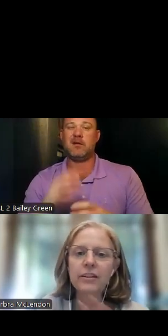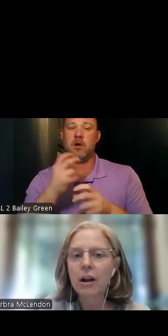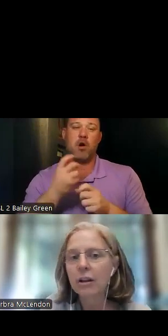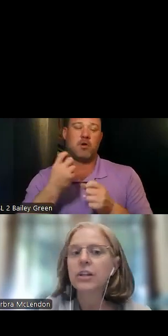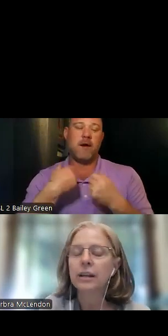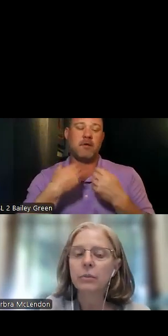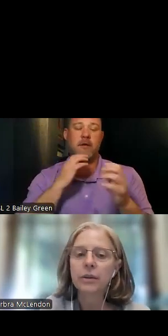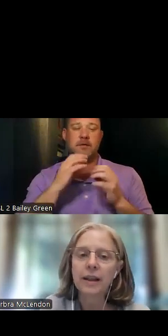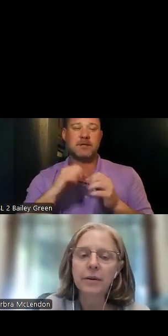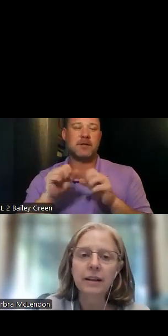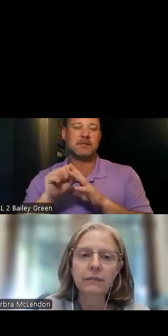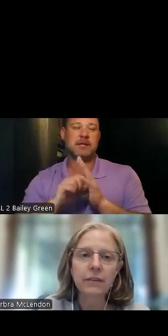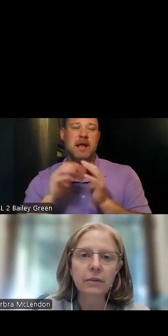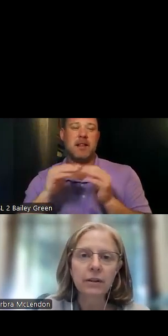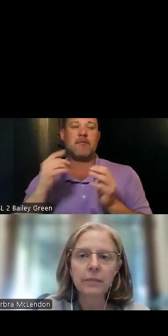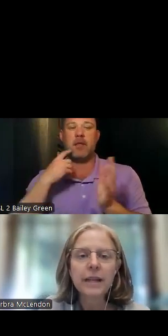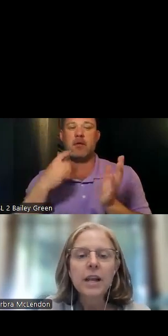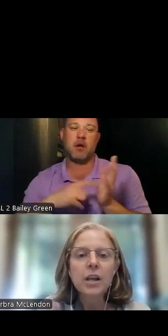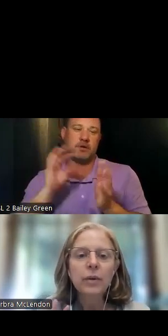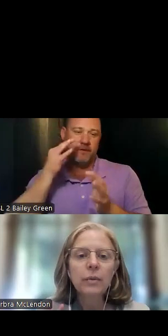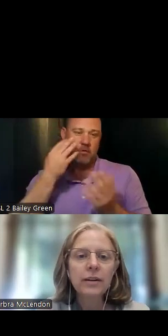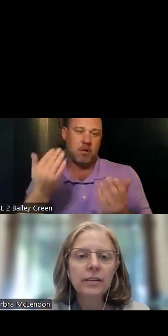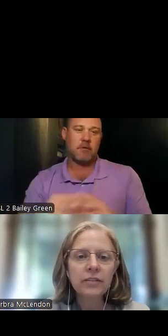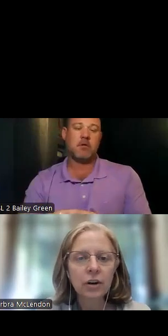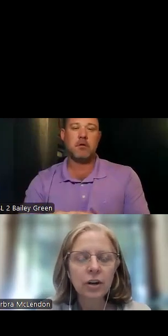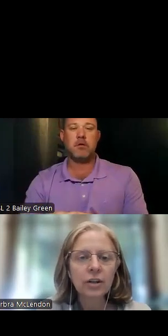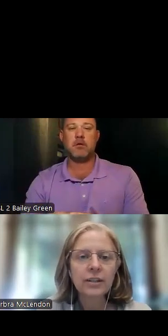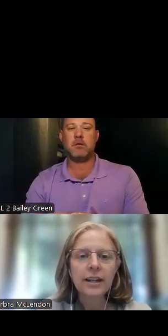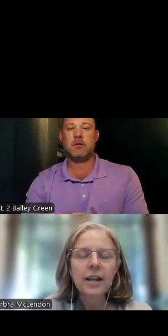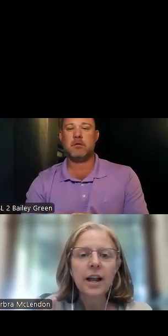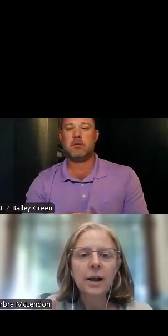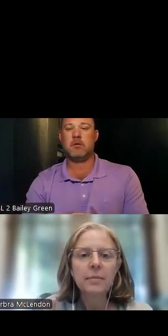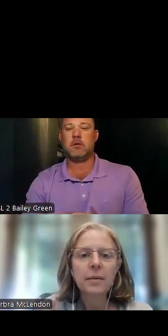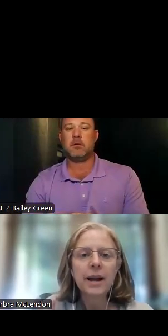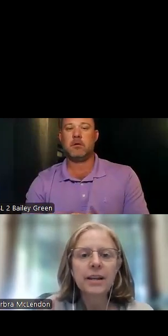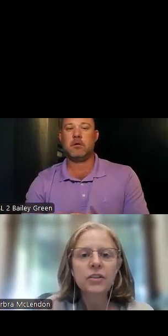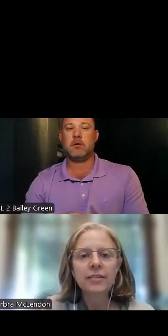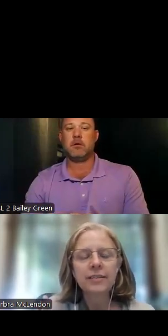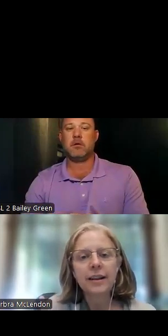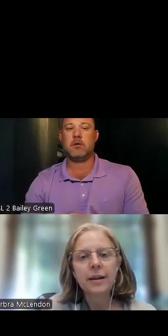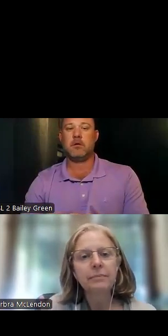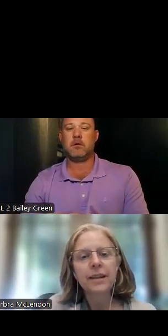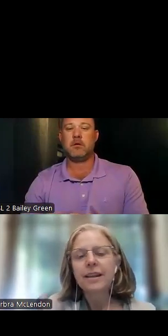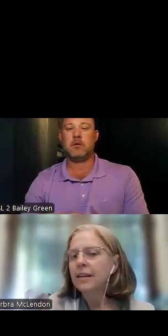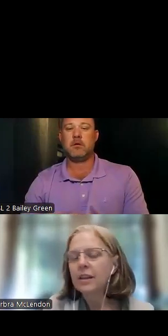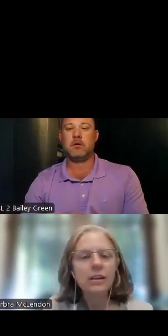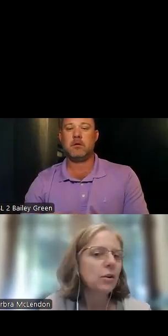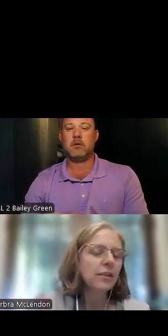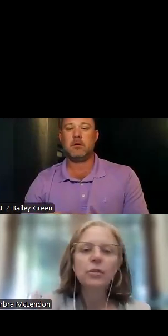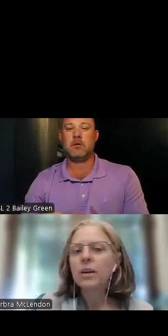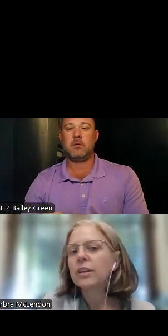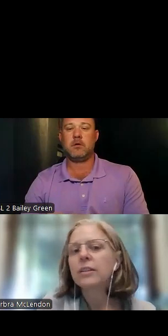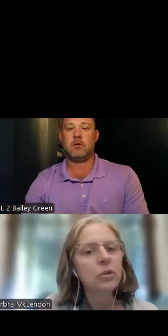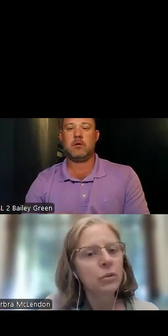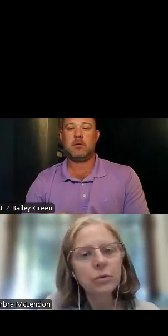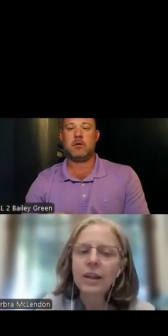without acknowledging what's happening at the federal level. So I wanted to start by just, as